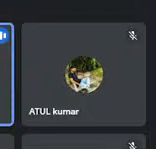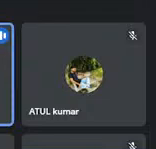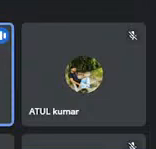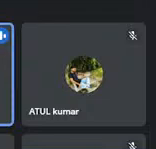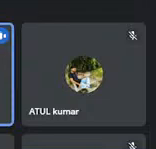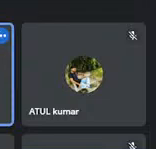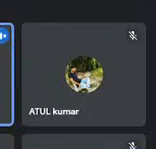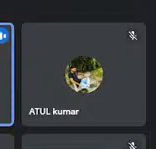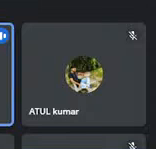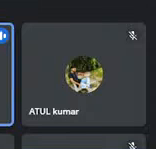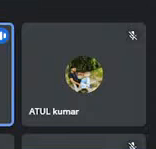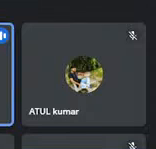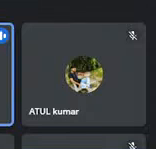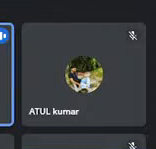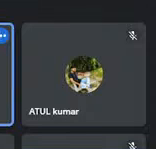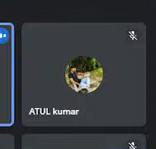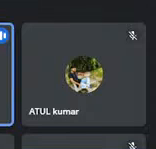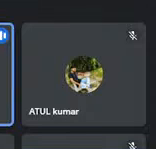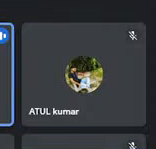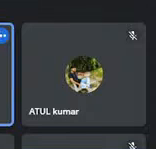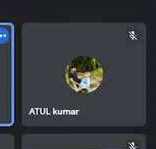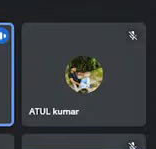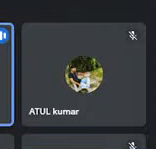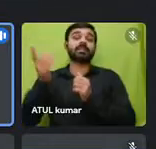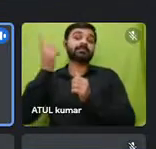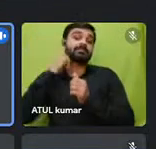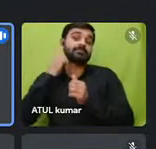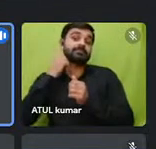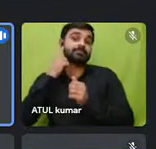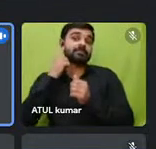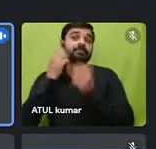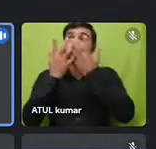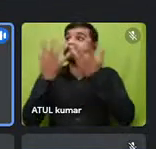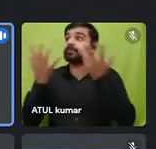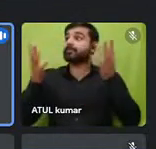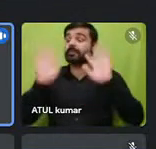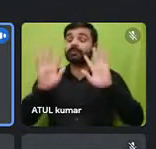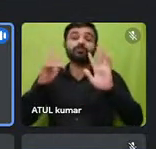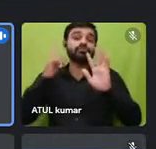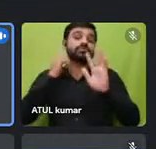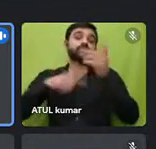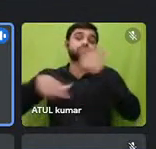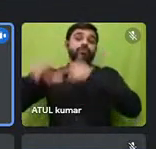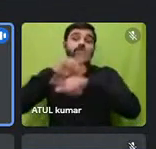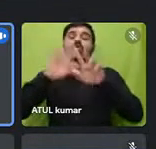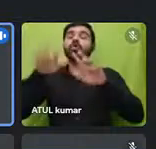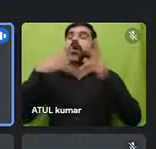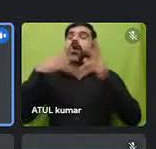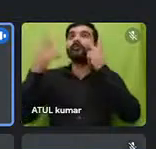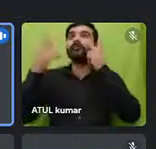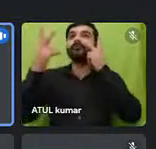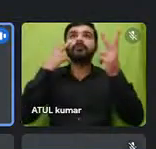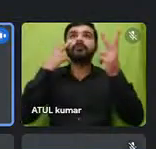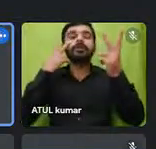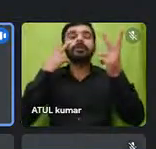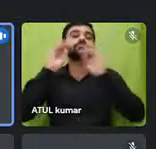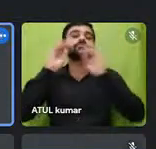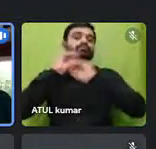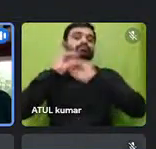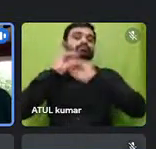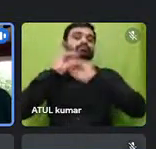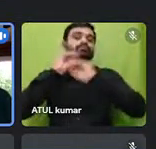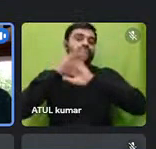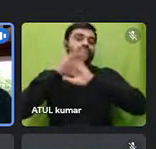probably always communicated with sound where that was available and with visual information,